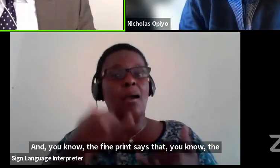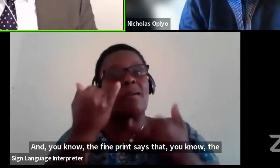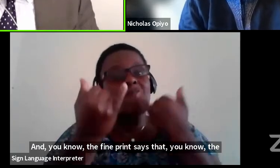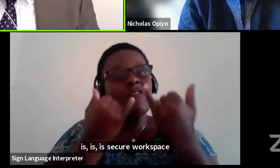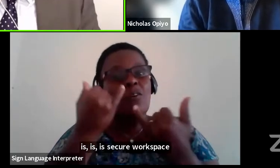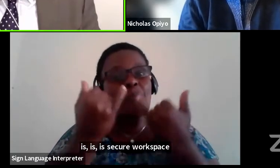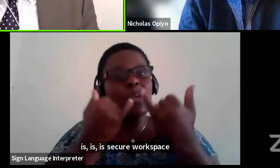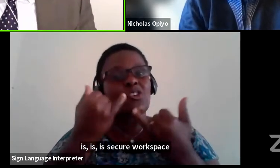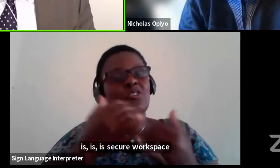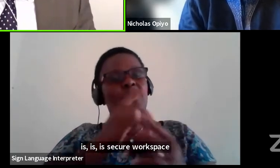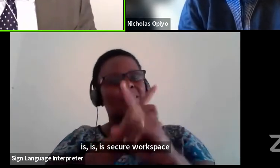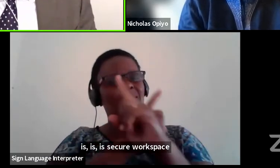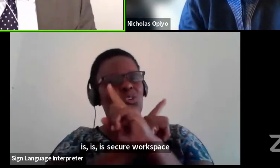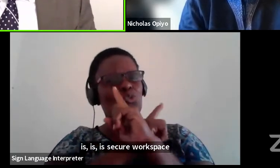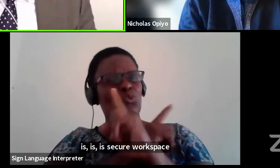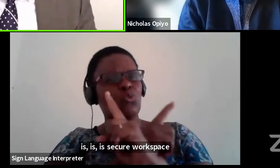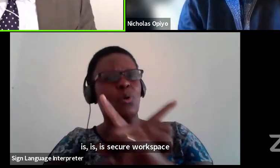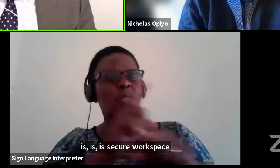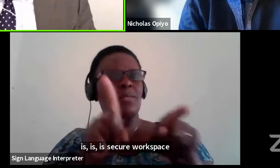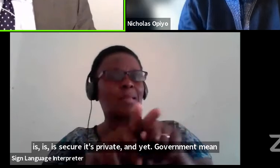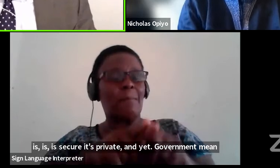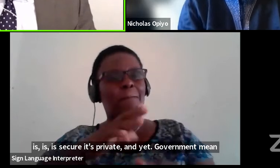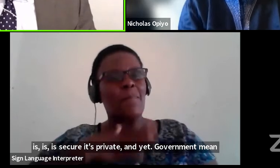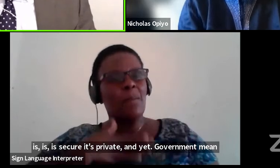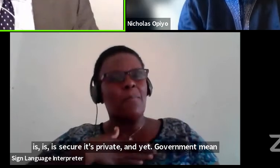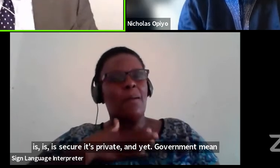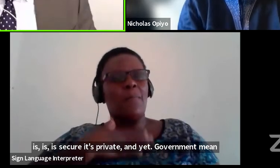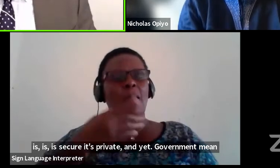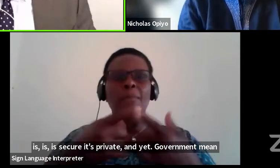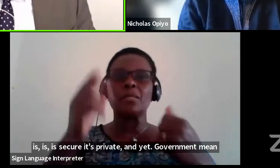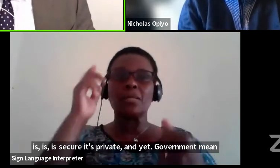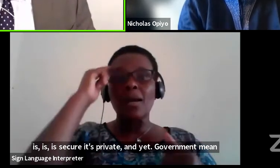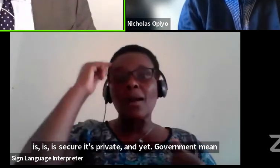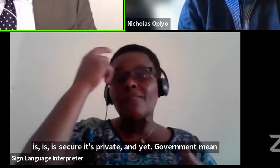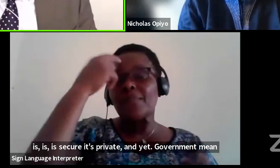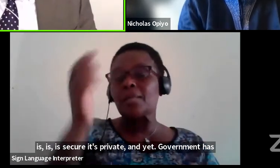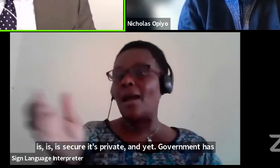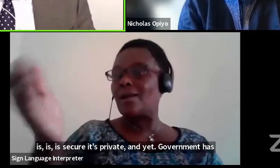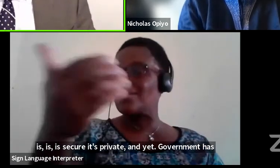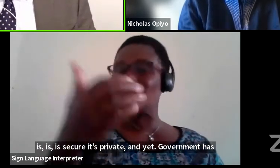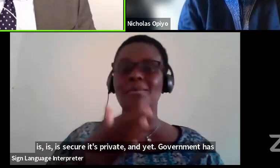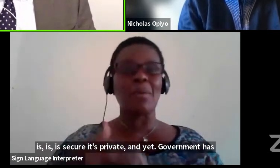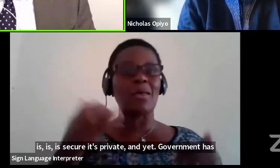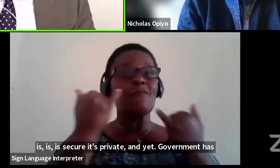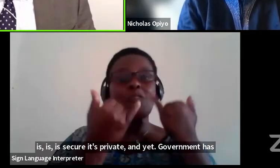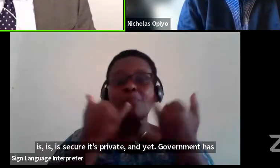it's private, and yet government is being given access without my knowledge.